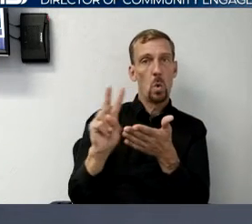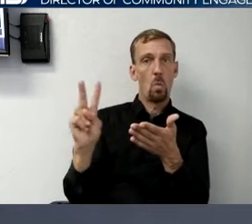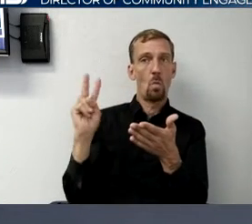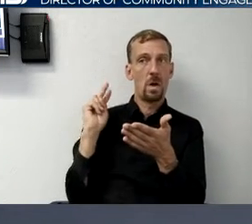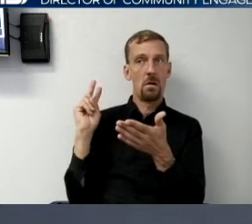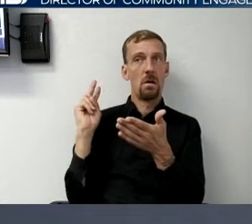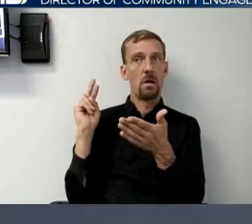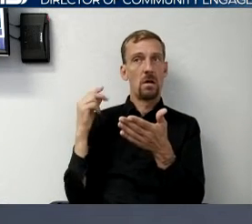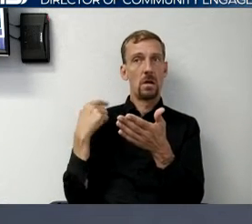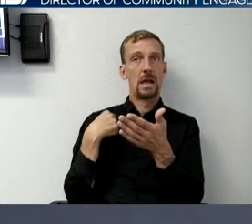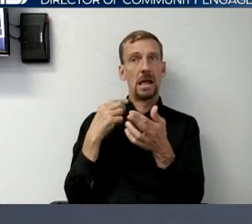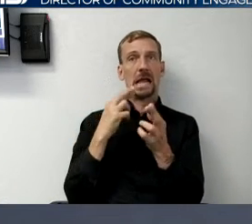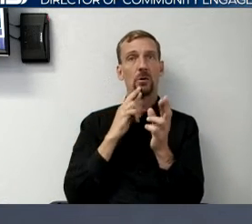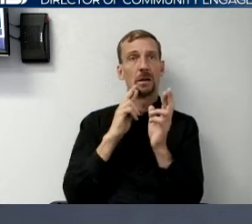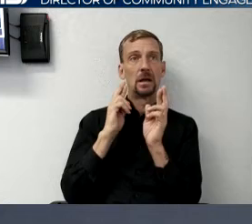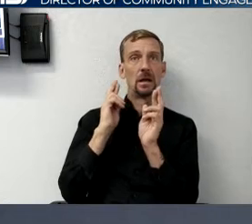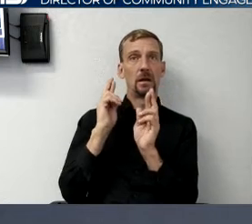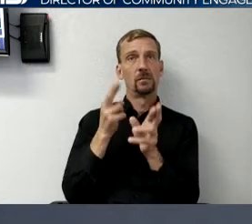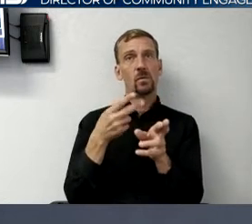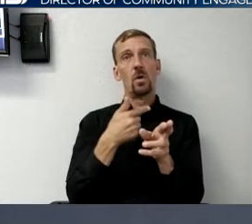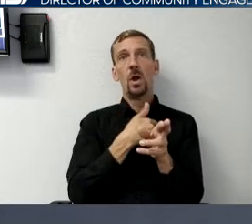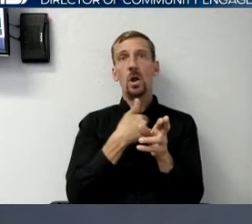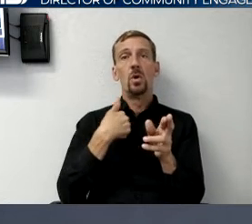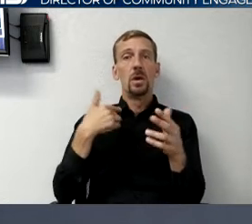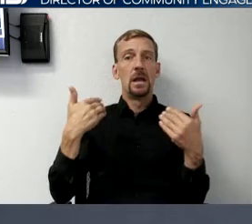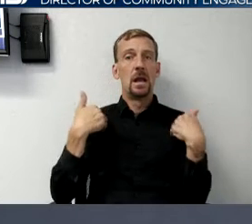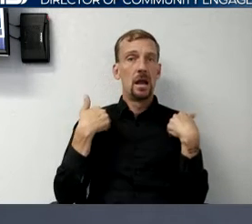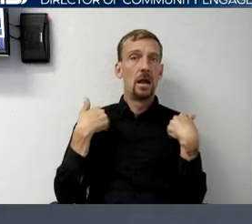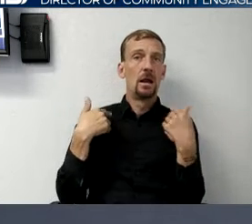ago, I reported that we had